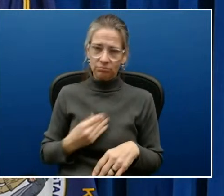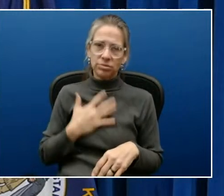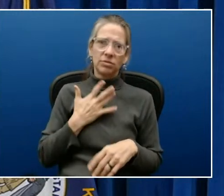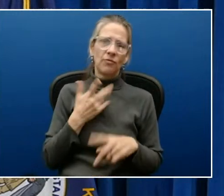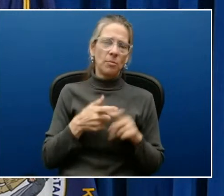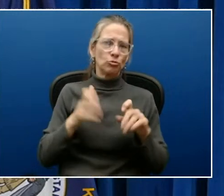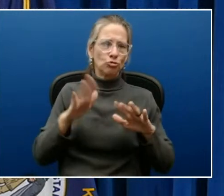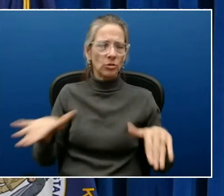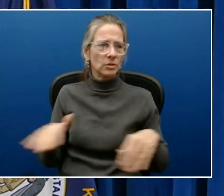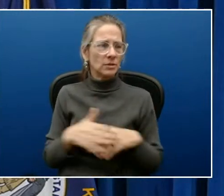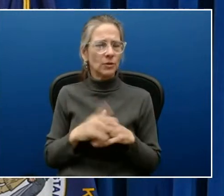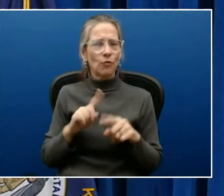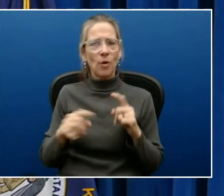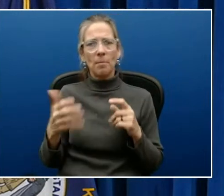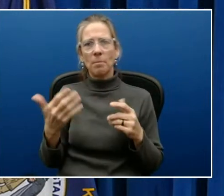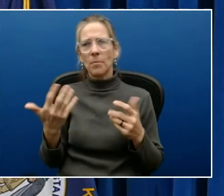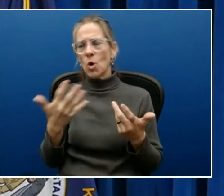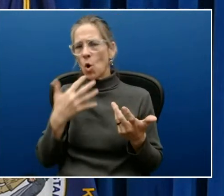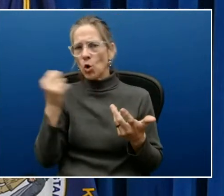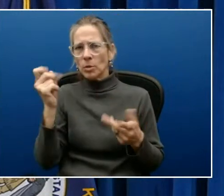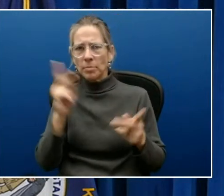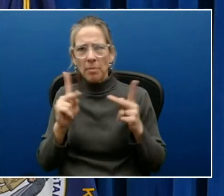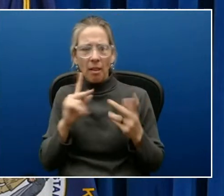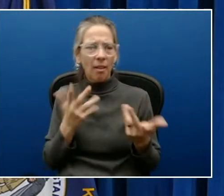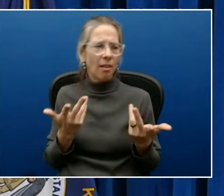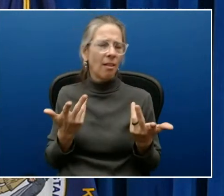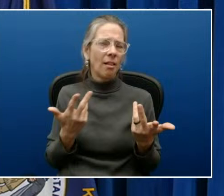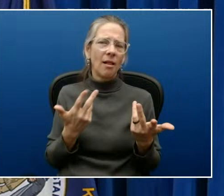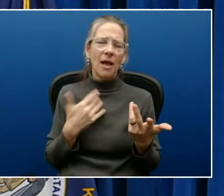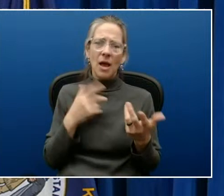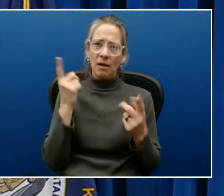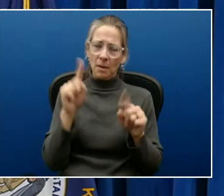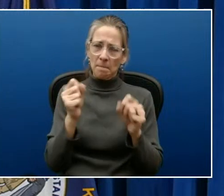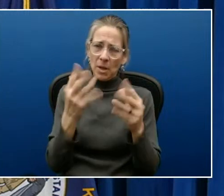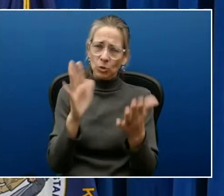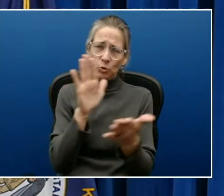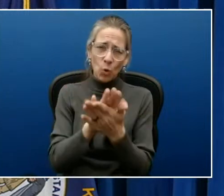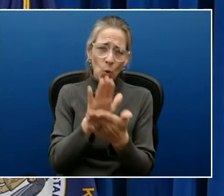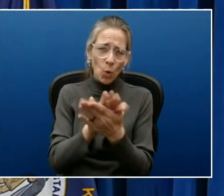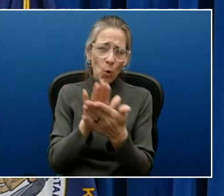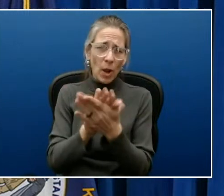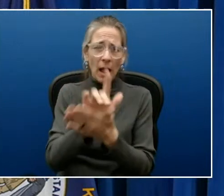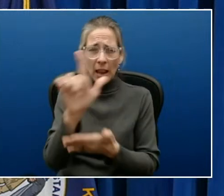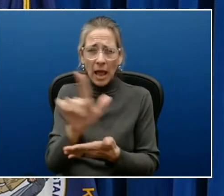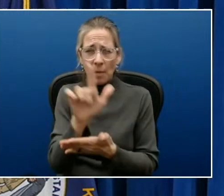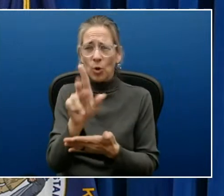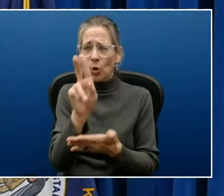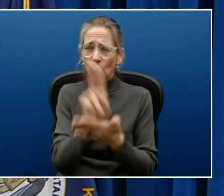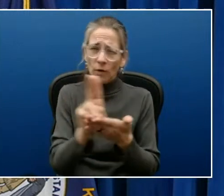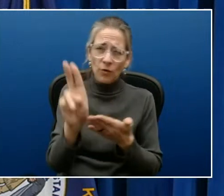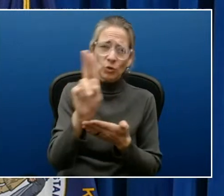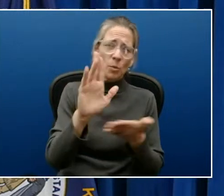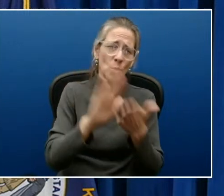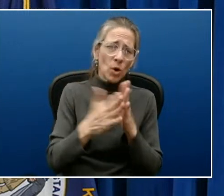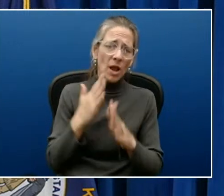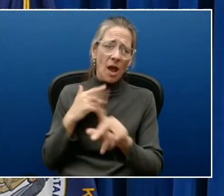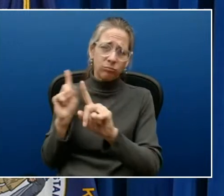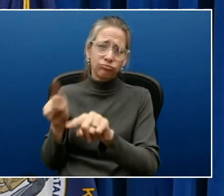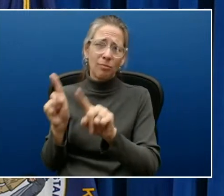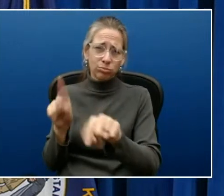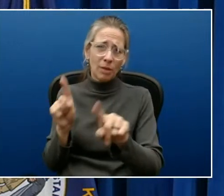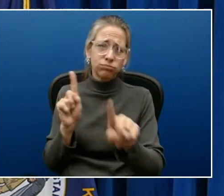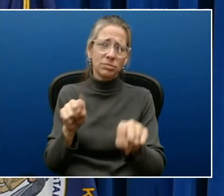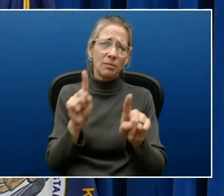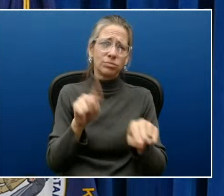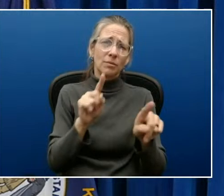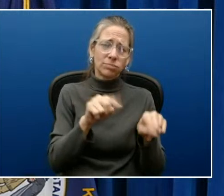to visit with. I've gone to dozens of schools, libraries, universities, community meetings, and other gatherings that have renewed